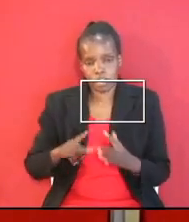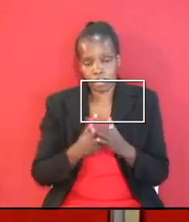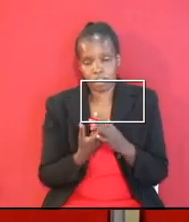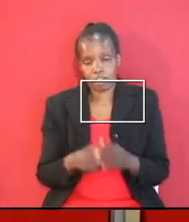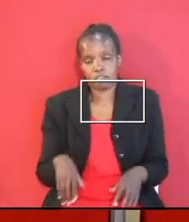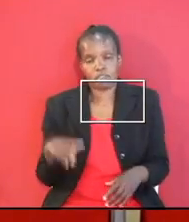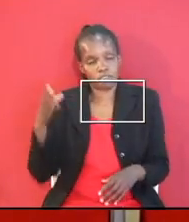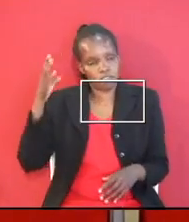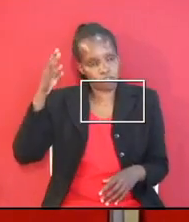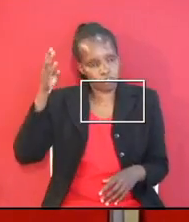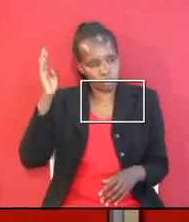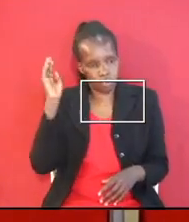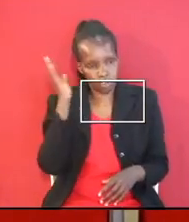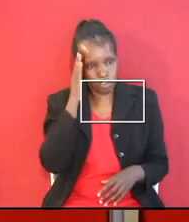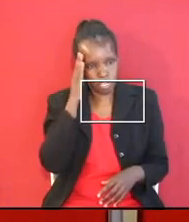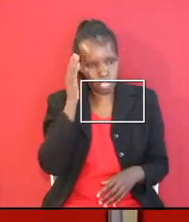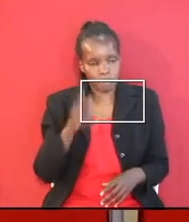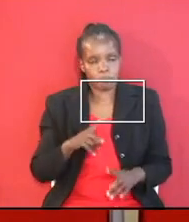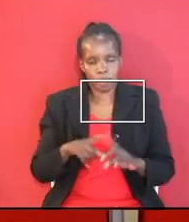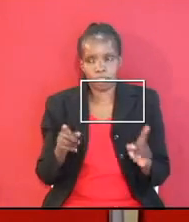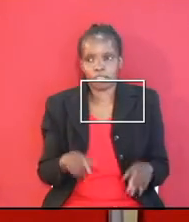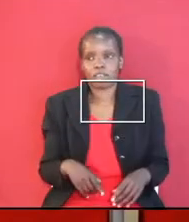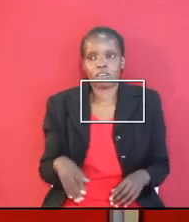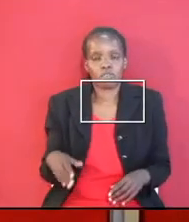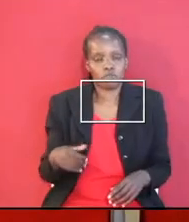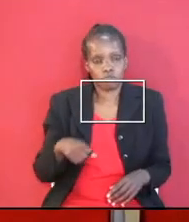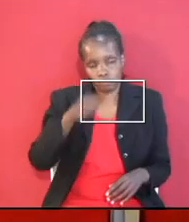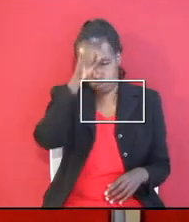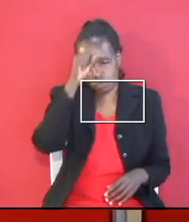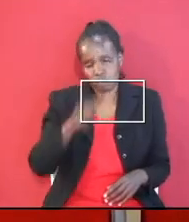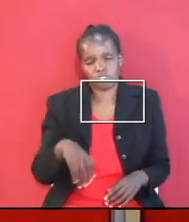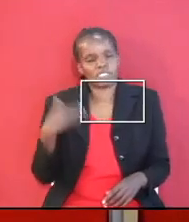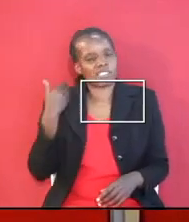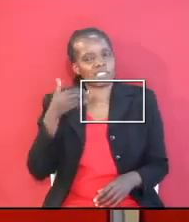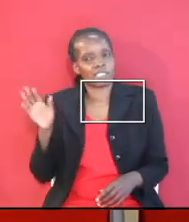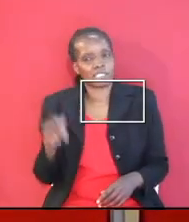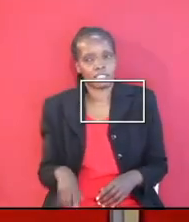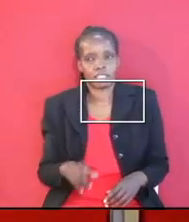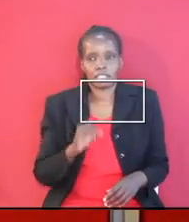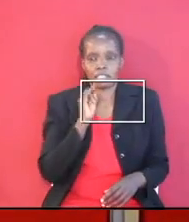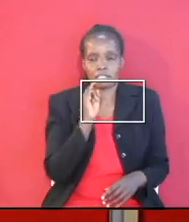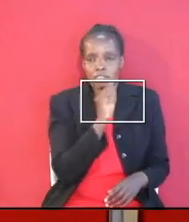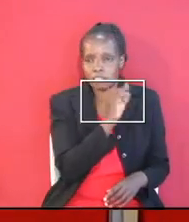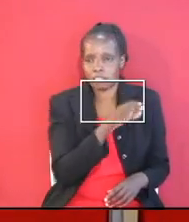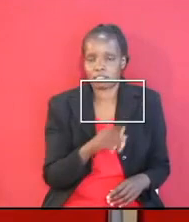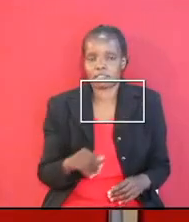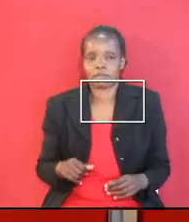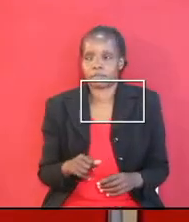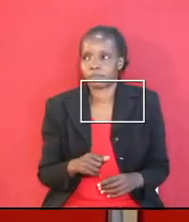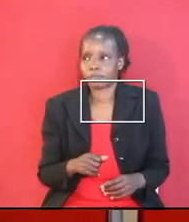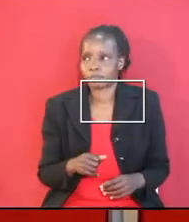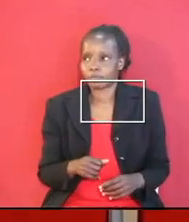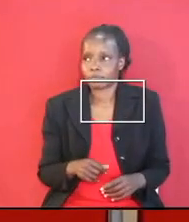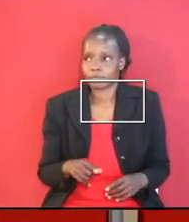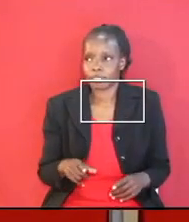knowledge, but fools despise wisdom and instructions. Right? There are several other verses that we can read,